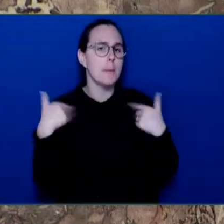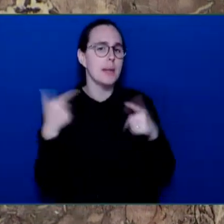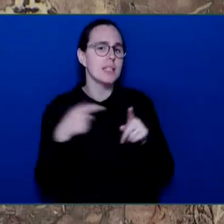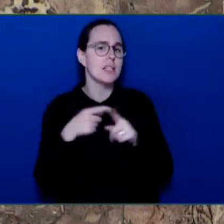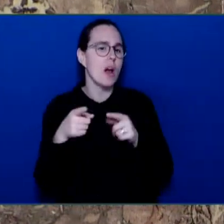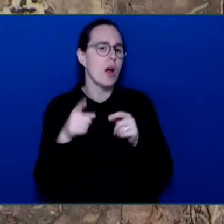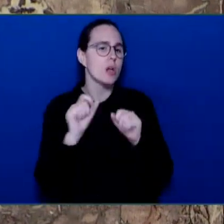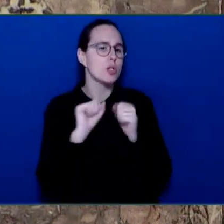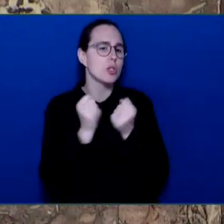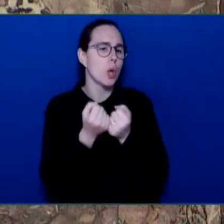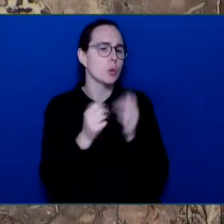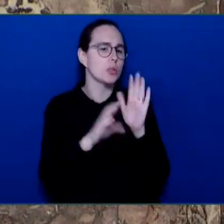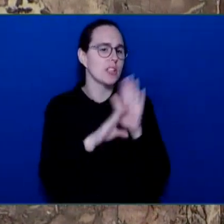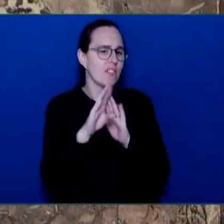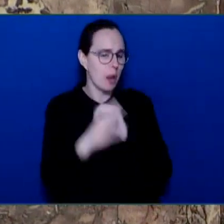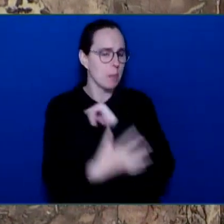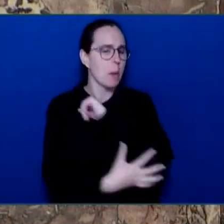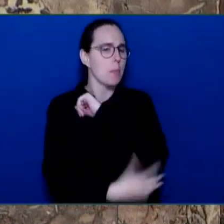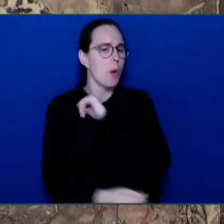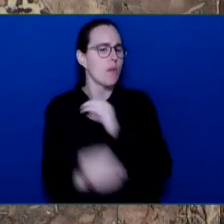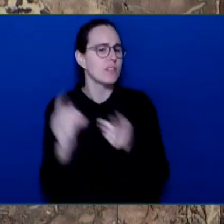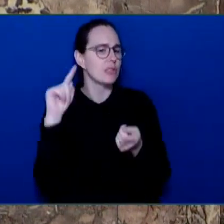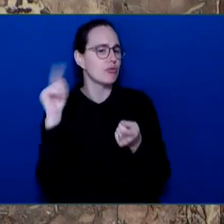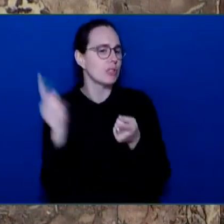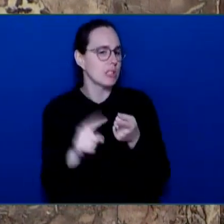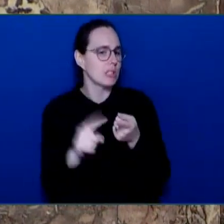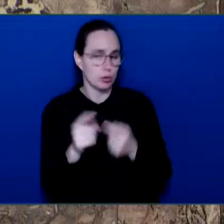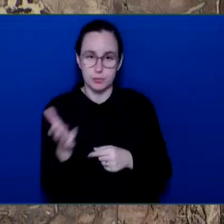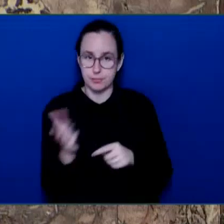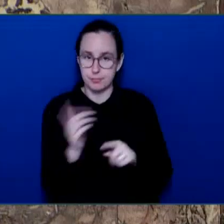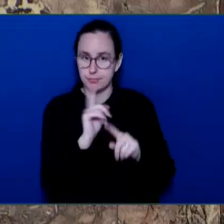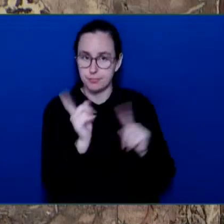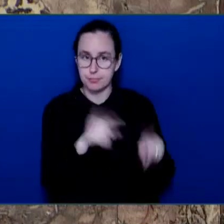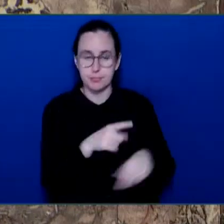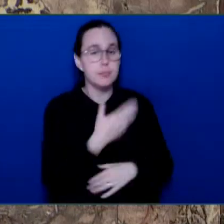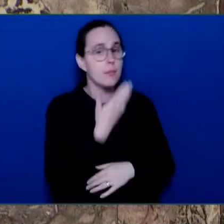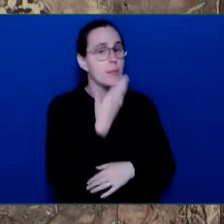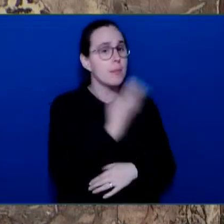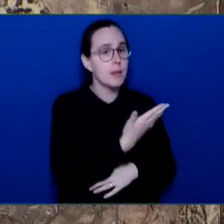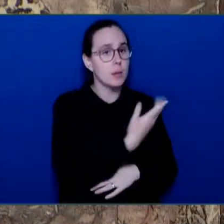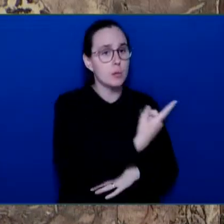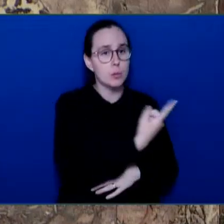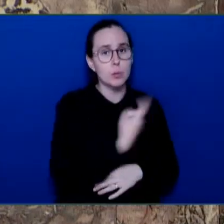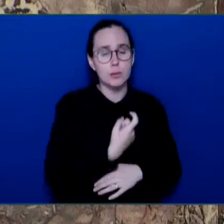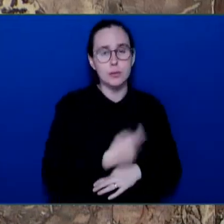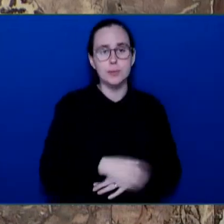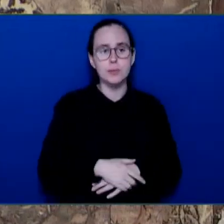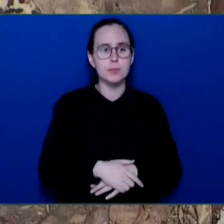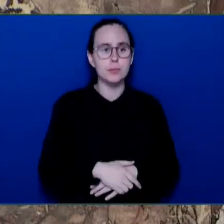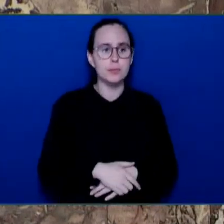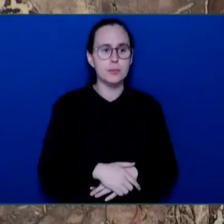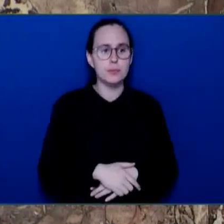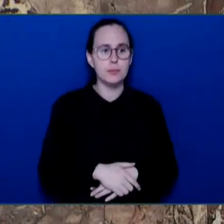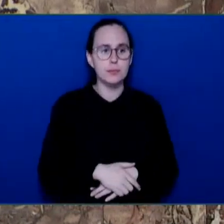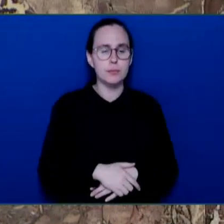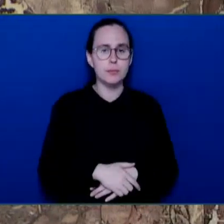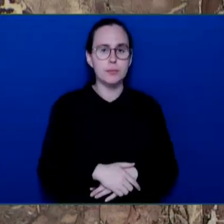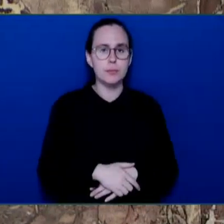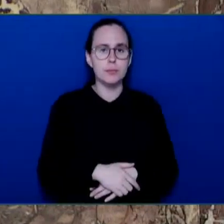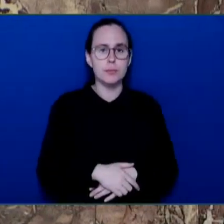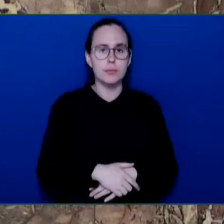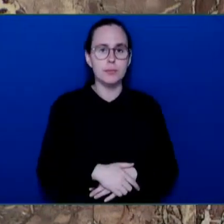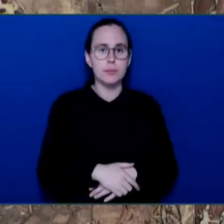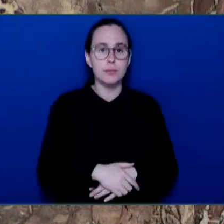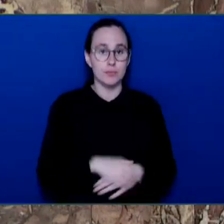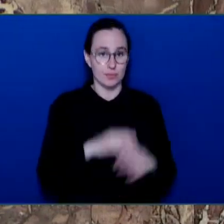Thank you, Mr. Speaker. Thank you to the member for the question. It was the agreement between both the Green